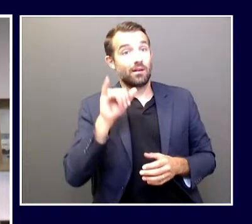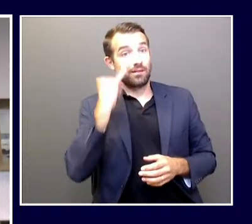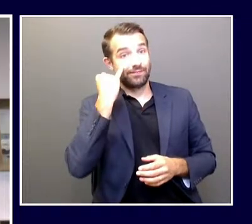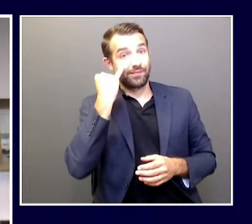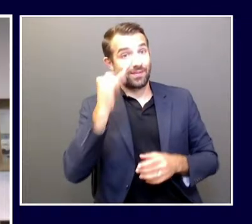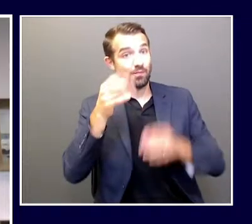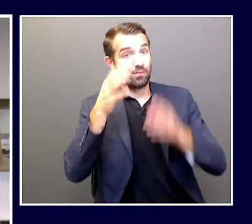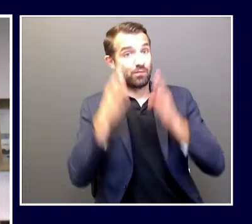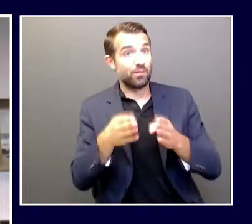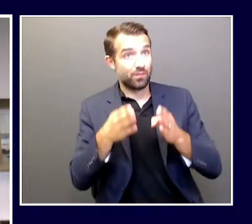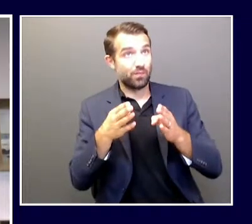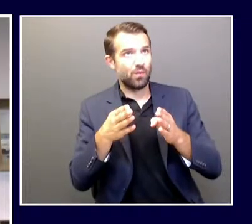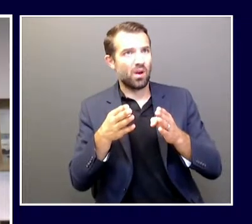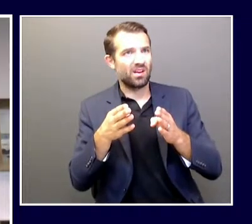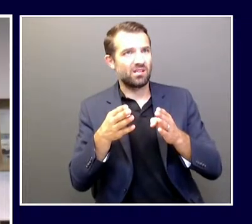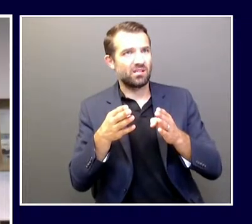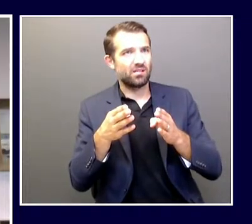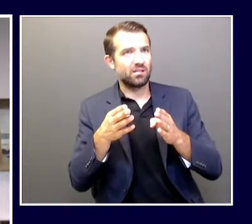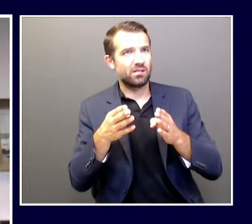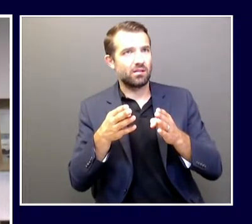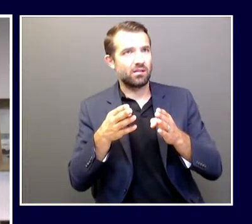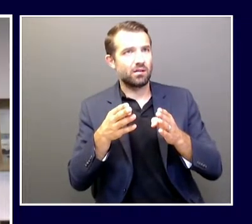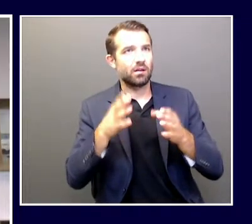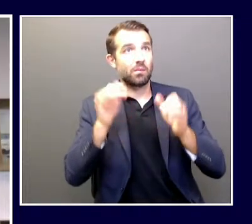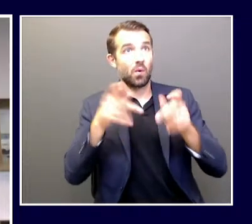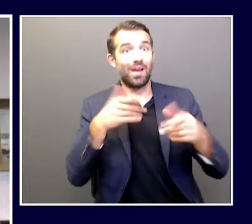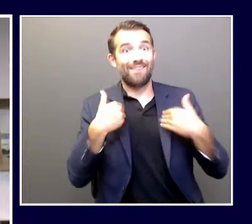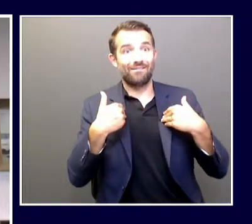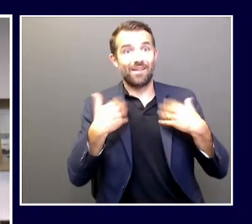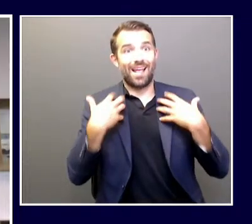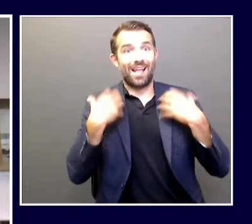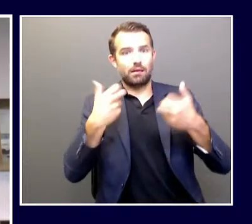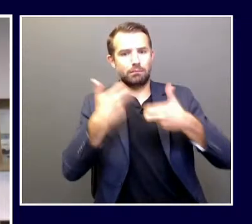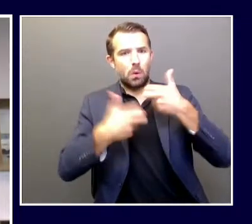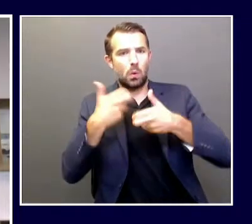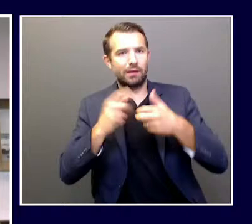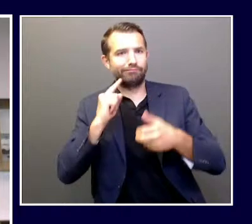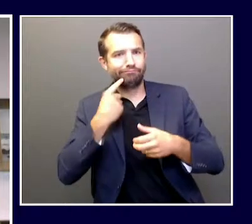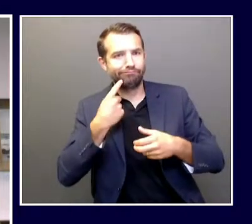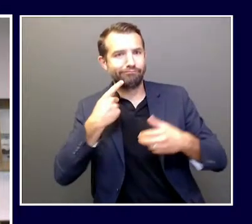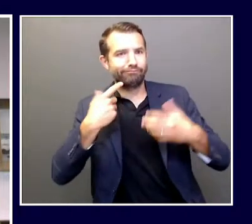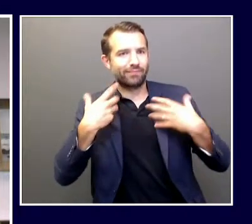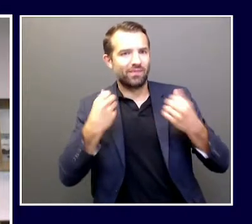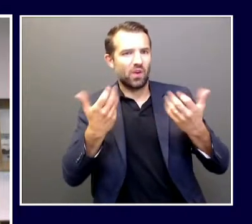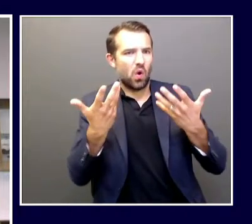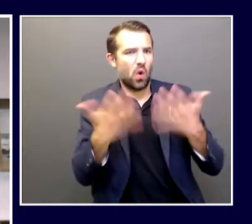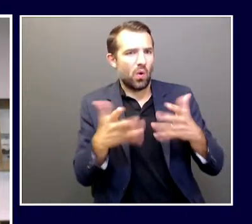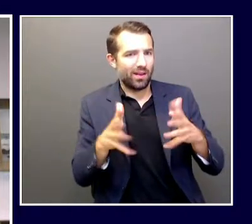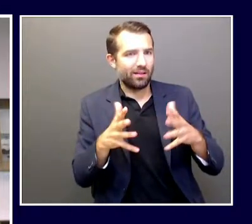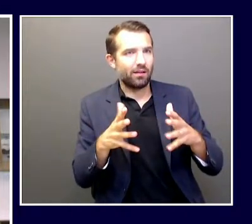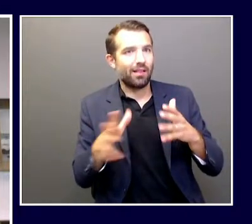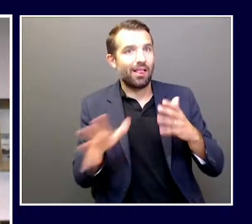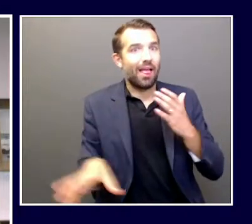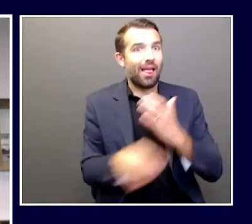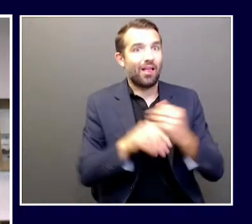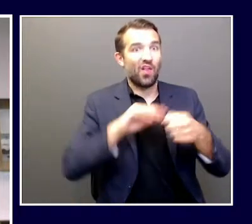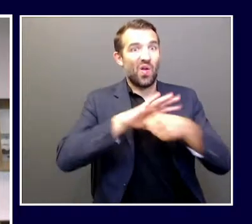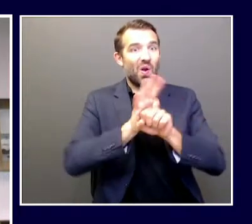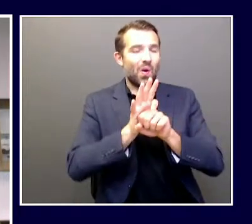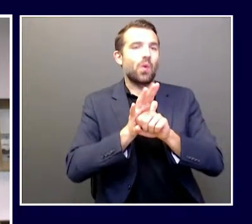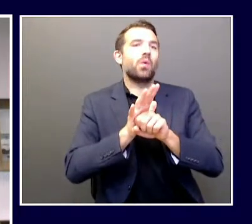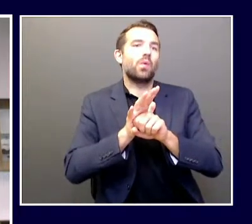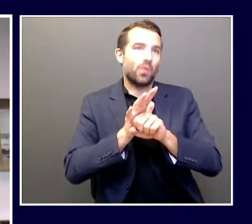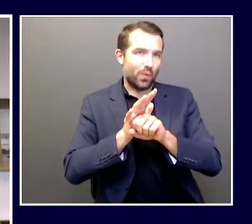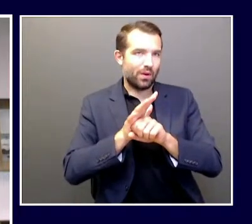with COVID-19, which is a risk, the single best thing you can do today is to go get